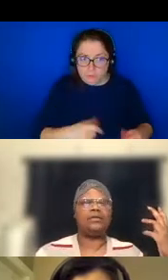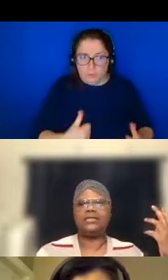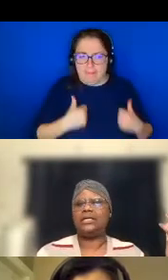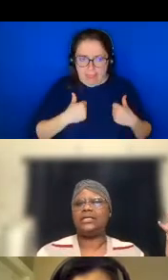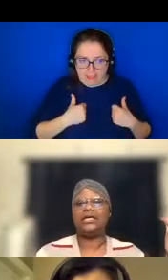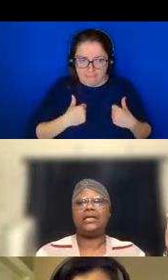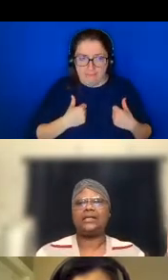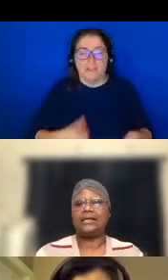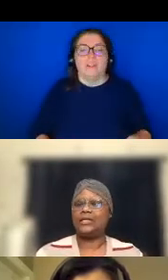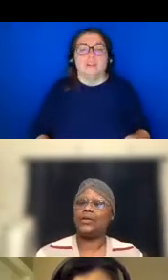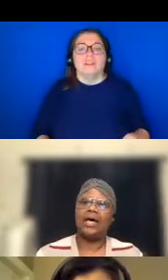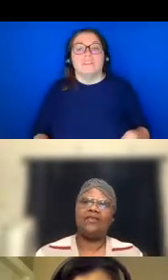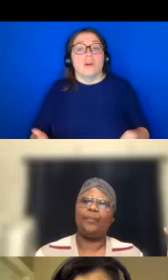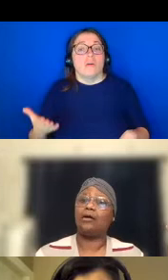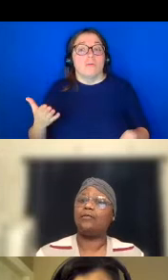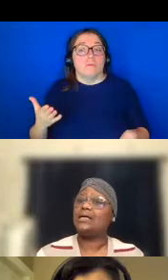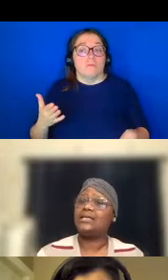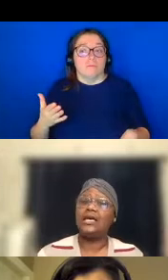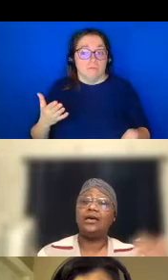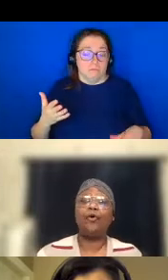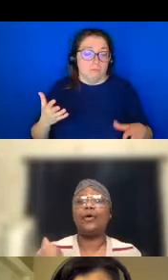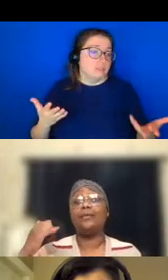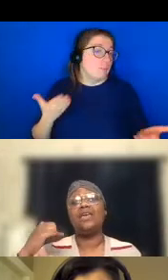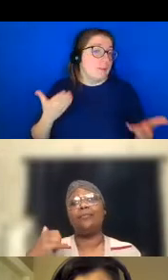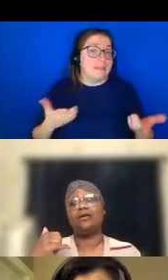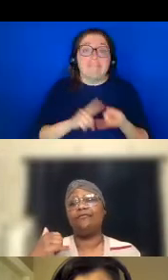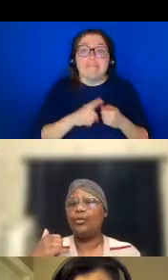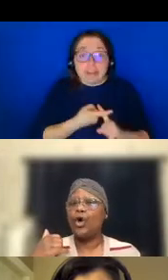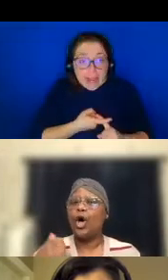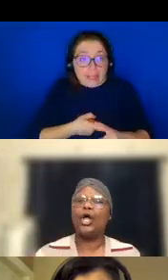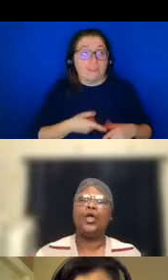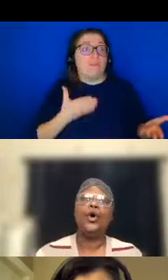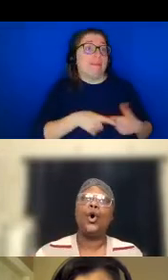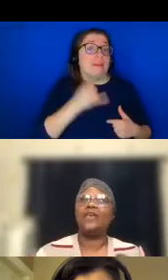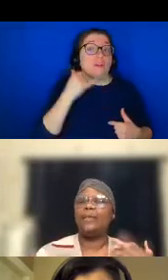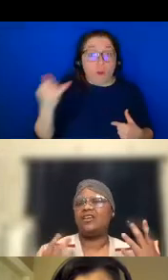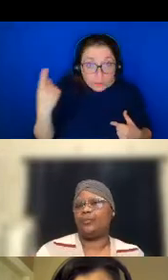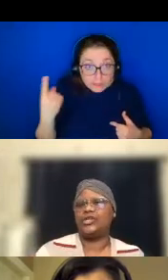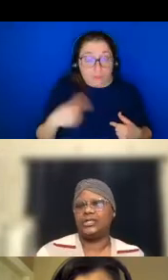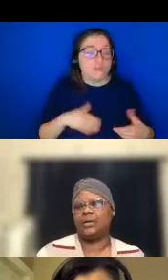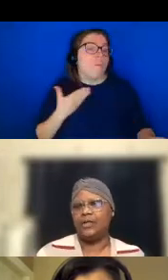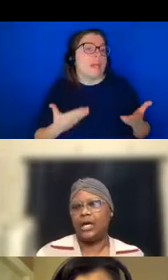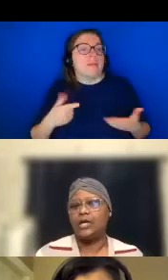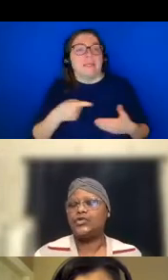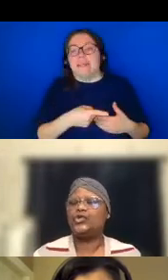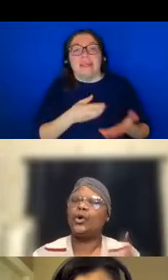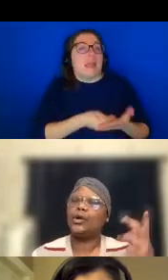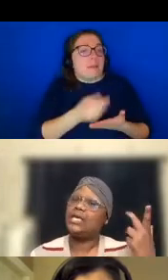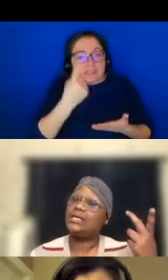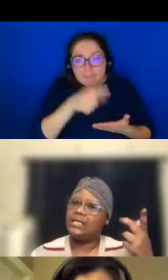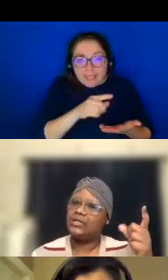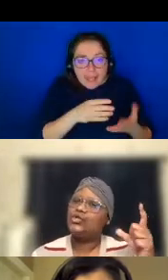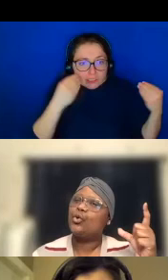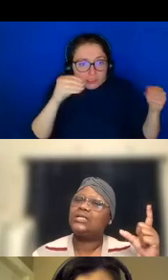when the decedent is last known alive by a relative, or they may have made a phone call, or they may have purchased something at a store and we